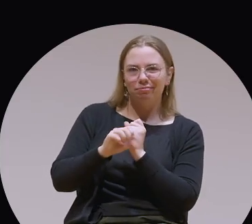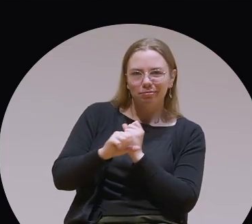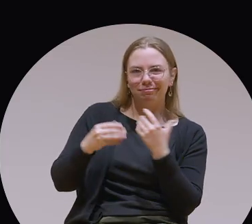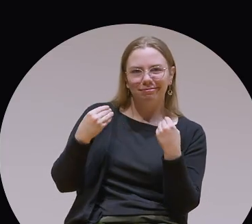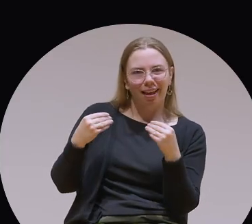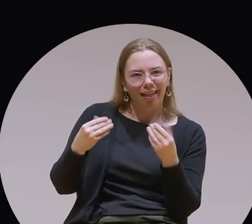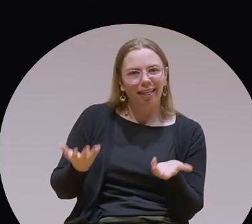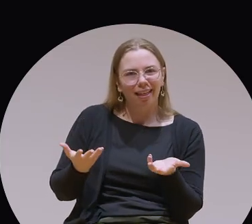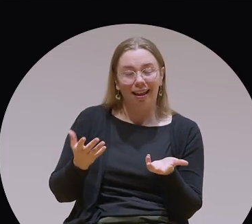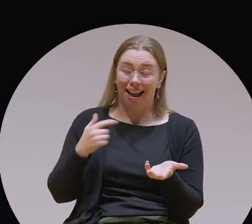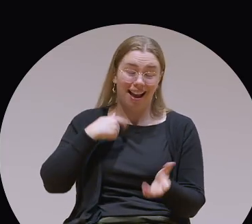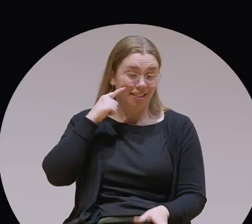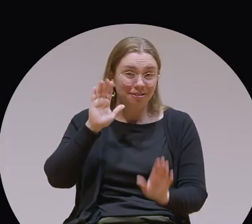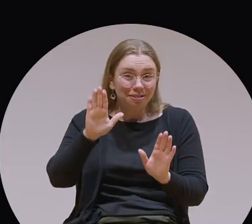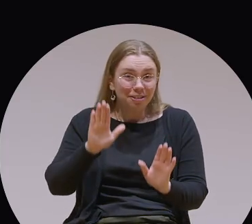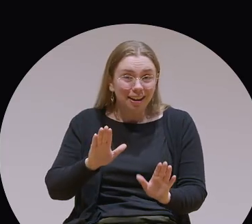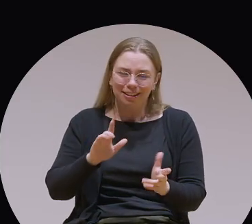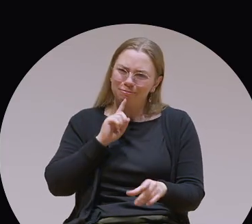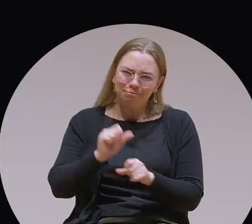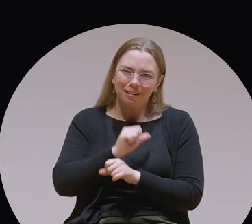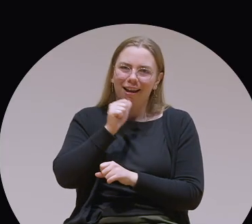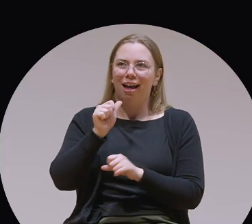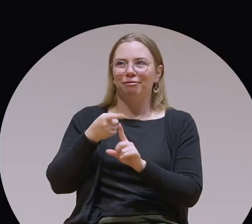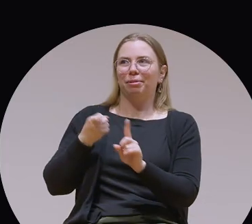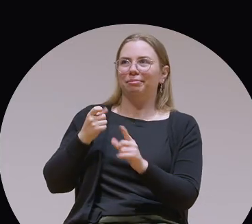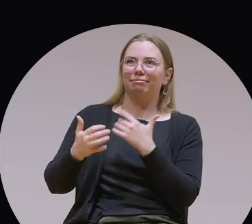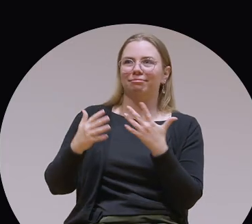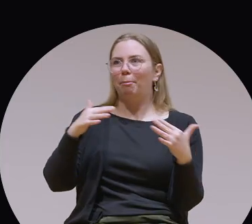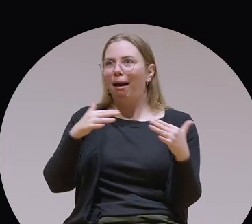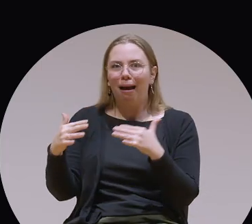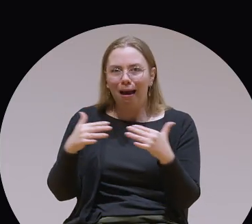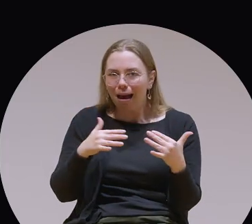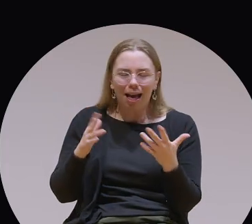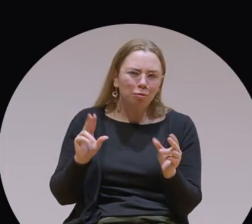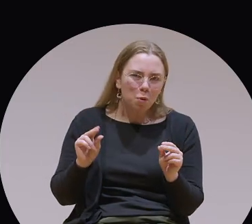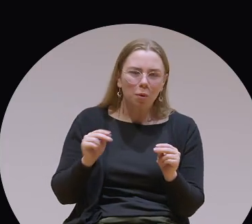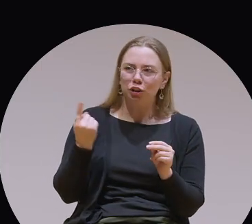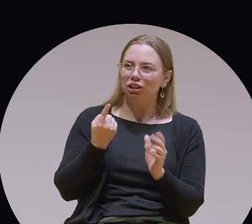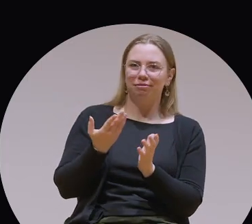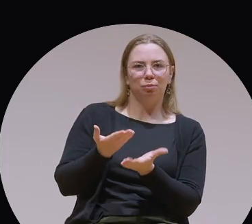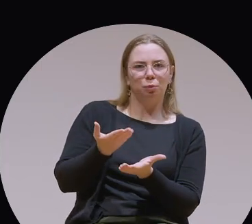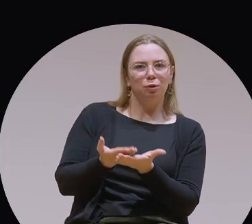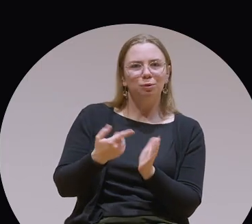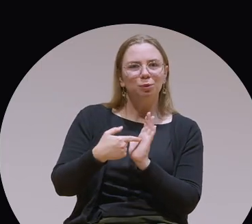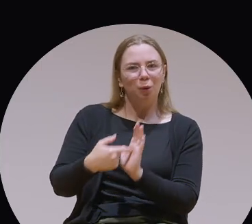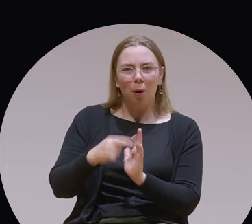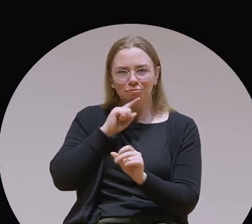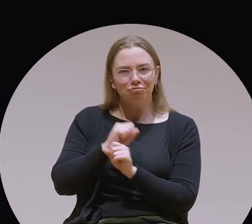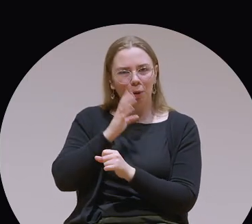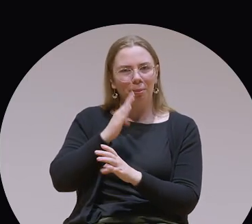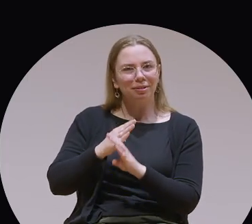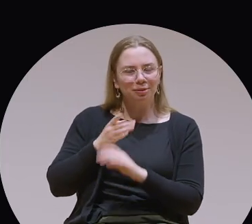not only where it started, it's also its provenience, why it was made. And the great thing for me is, for